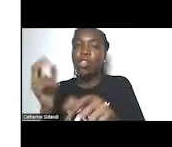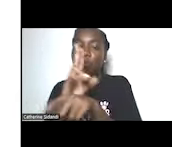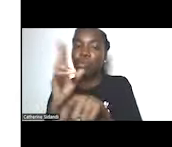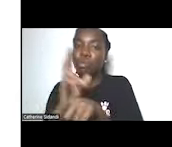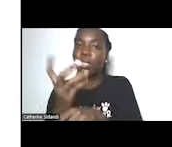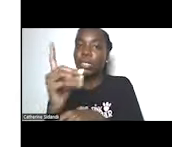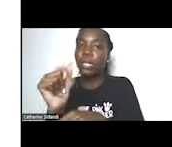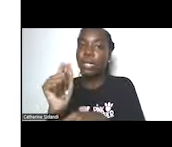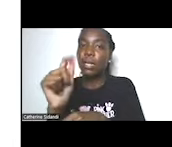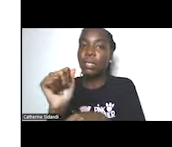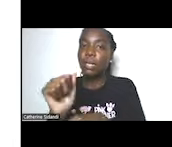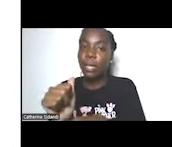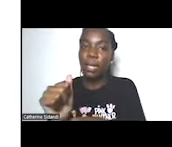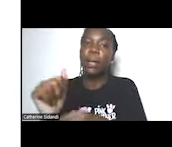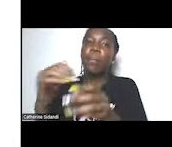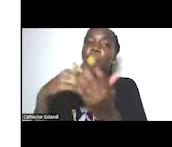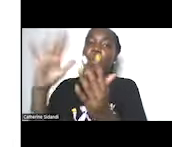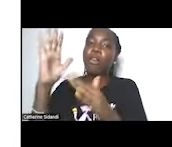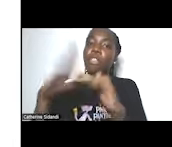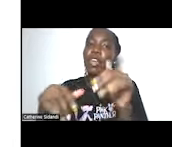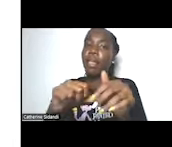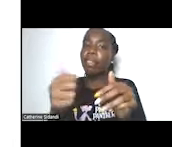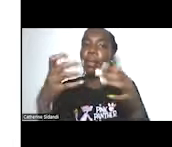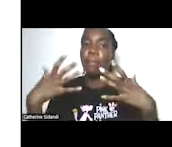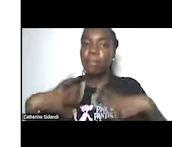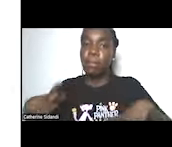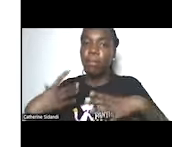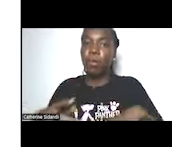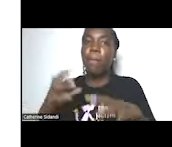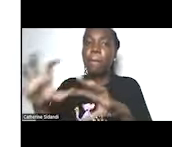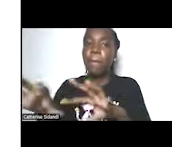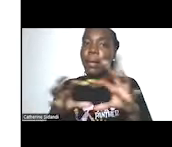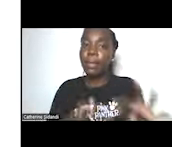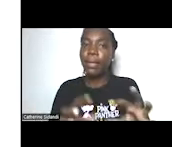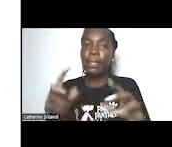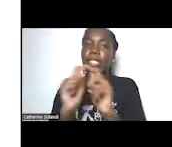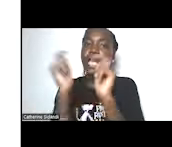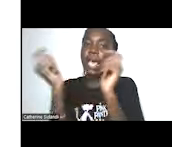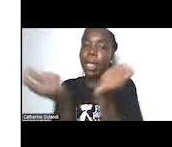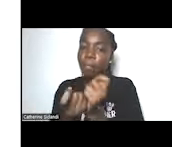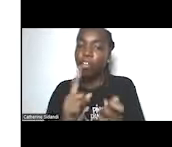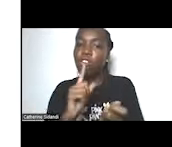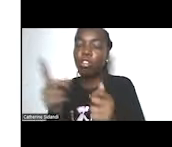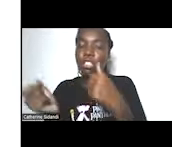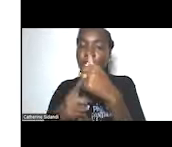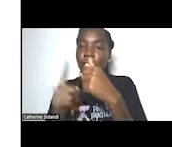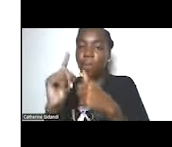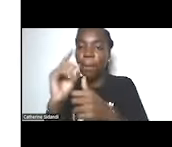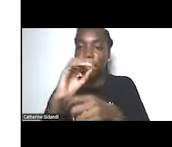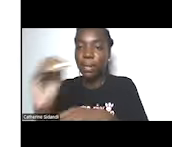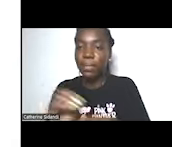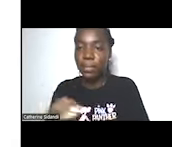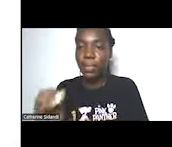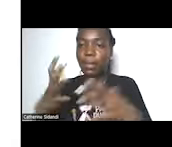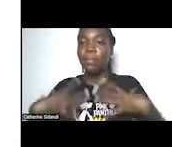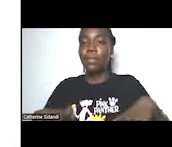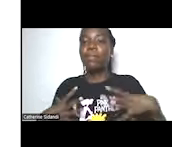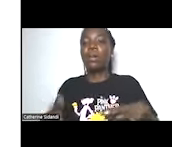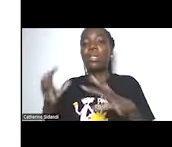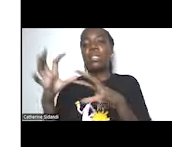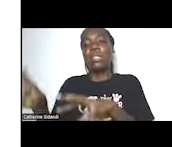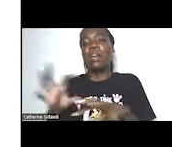person, the marketing team. Yeah. So we are being said that 61% of them are struggling to get this thing